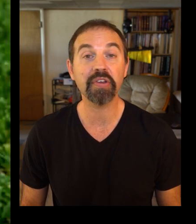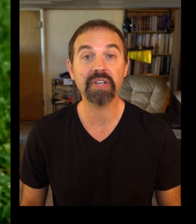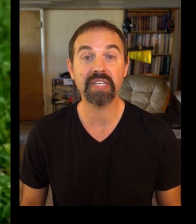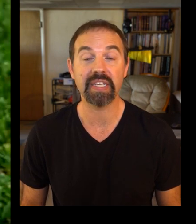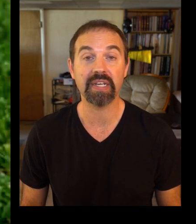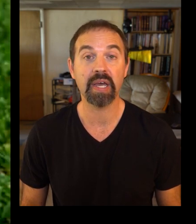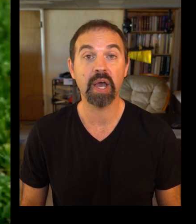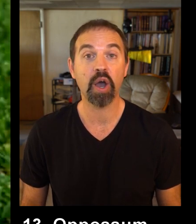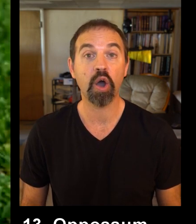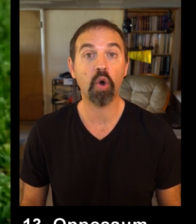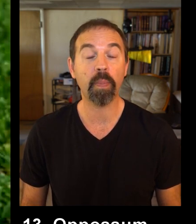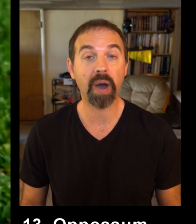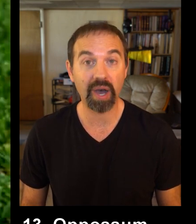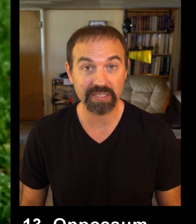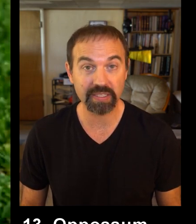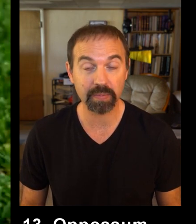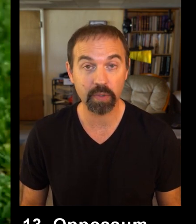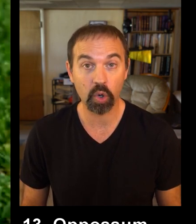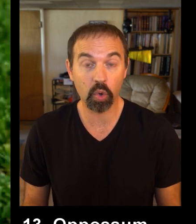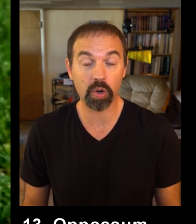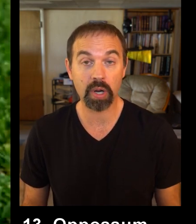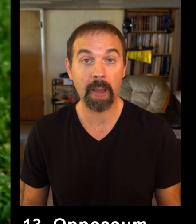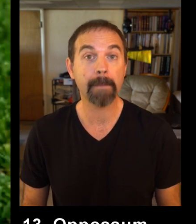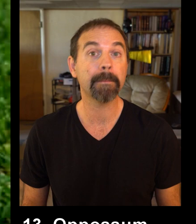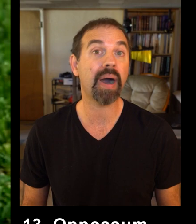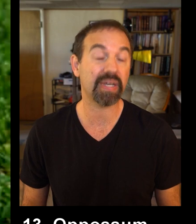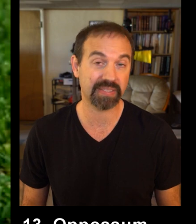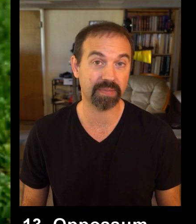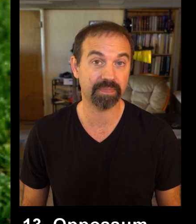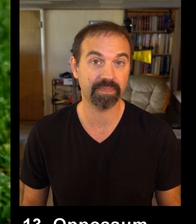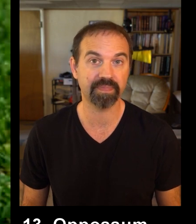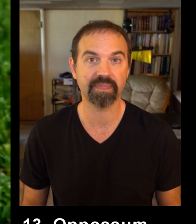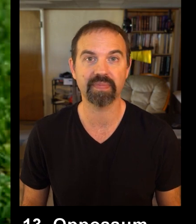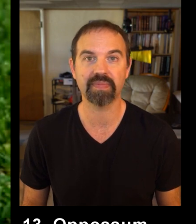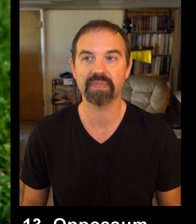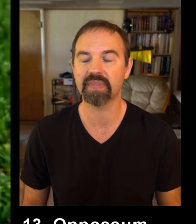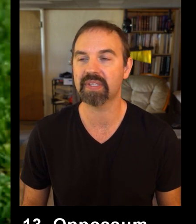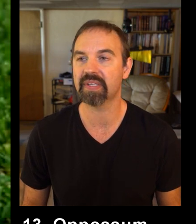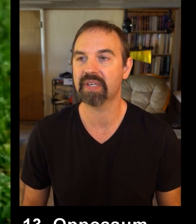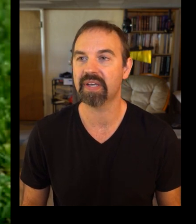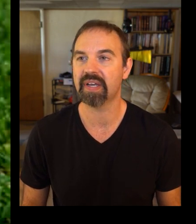Number 13, opossum or possum.